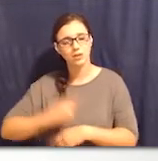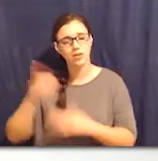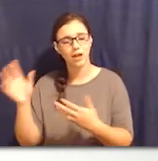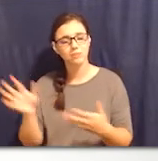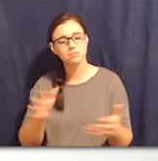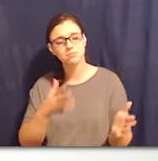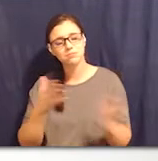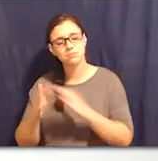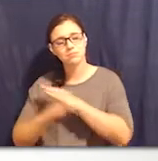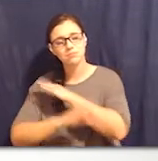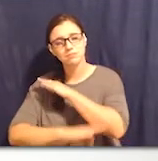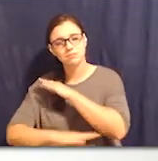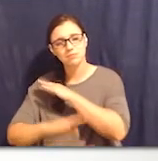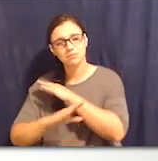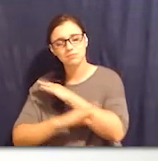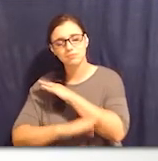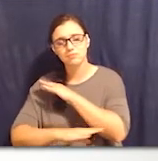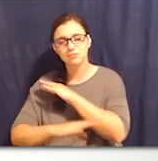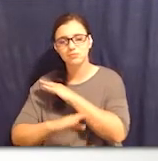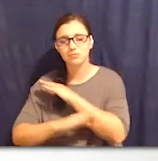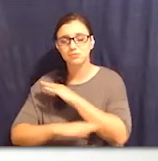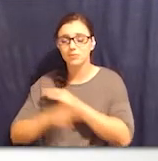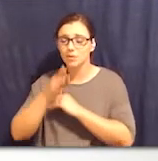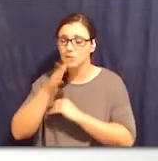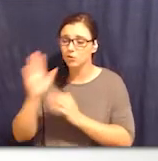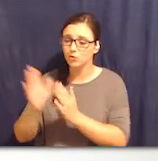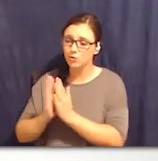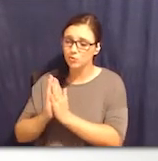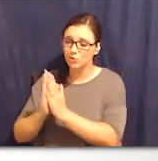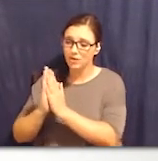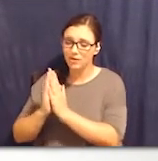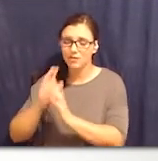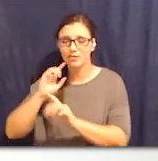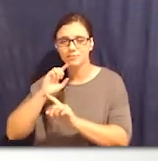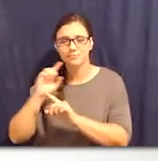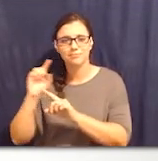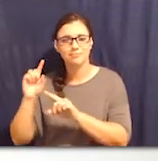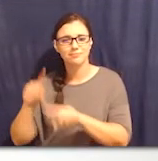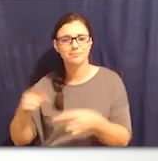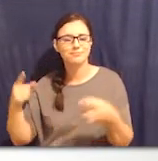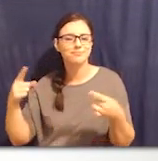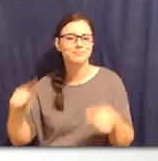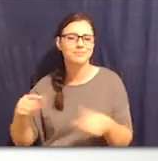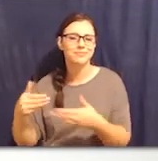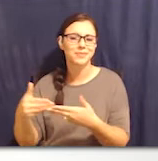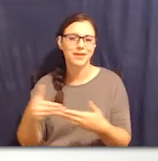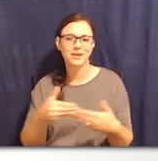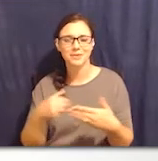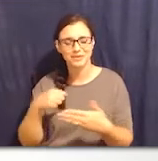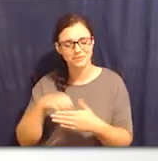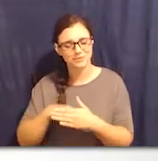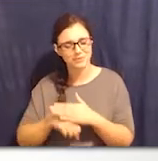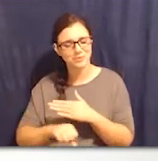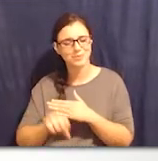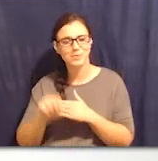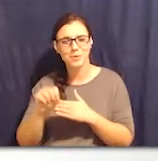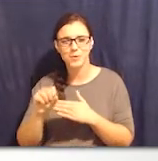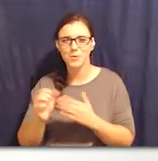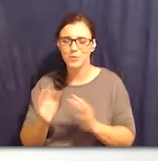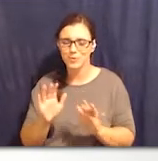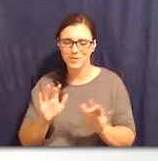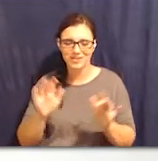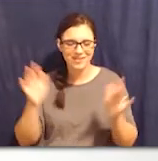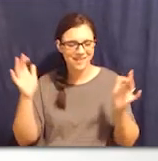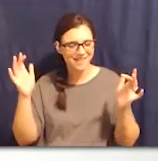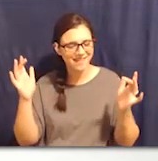One breezy autumn day, in answer to mother's prayer, baby